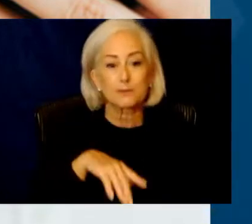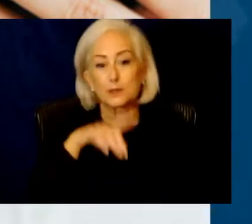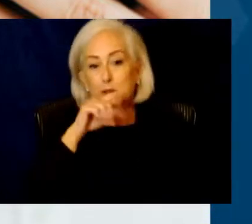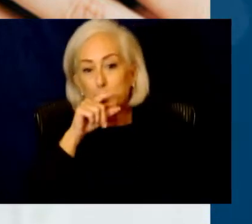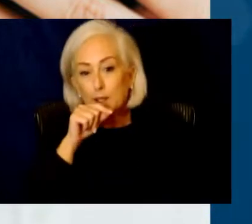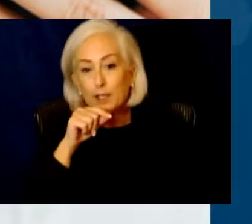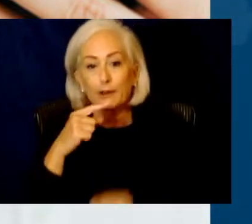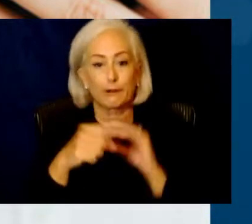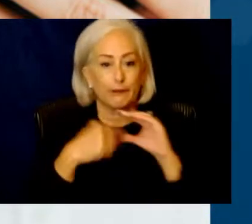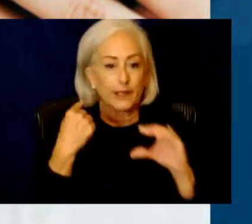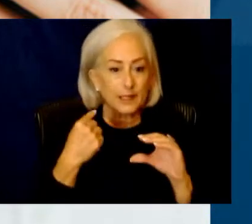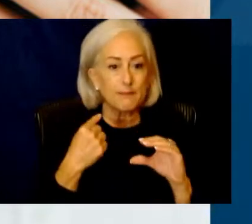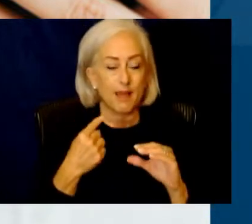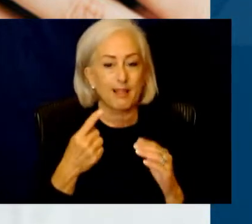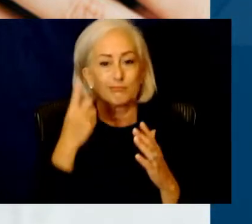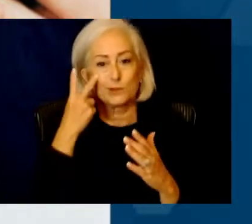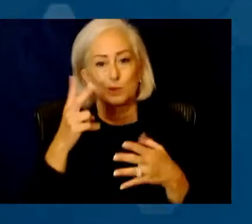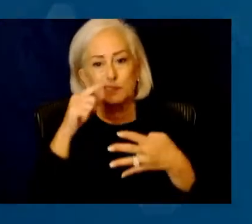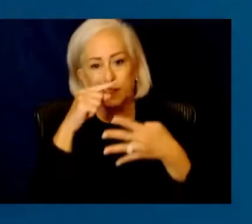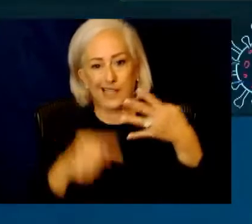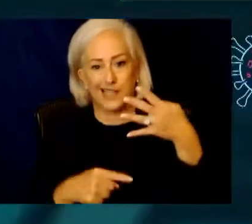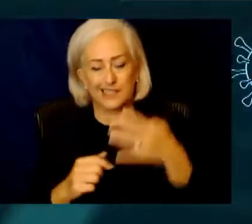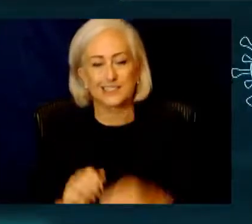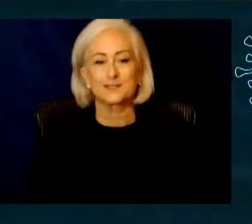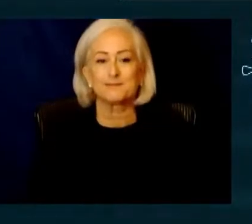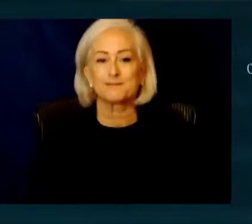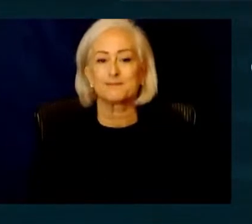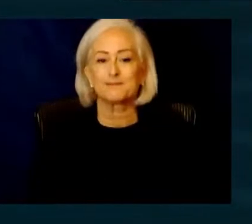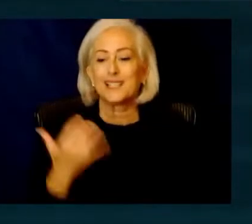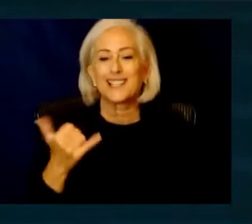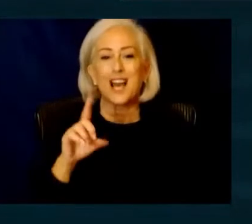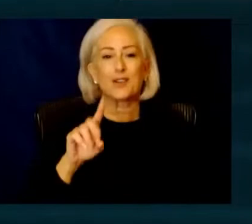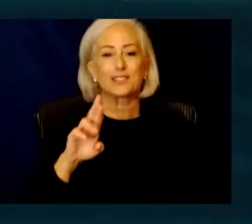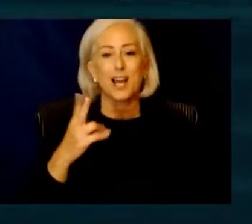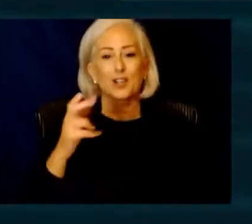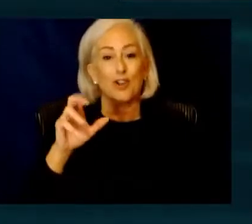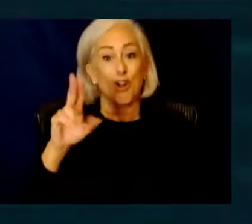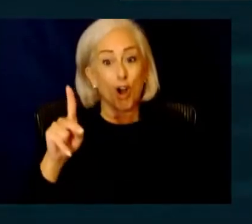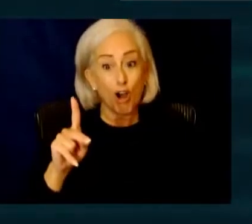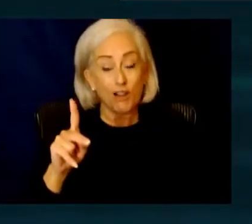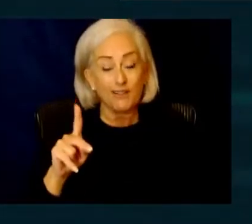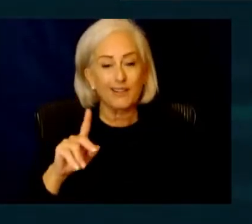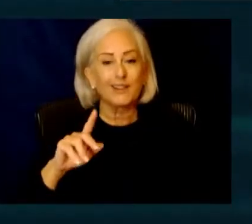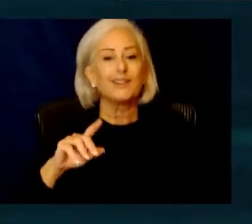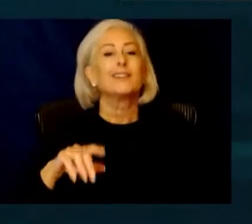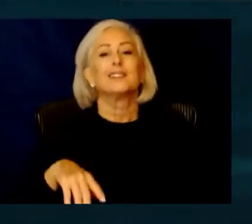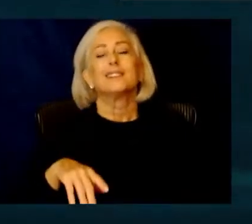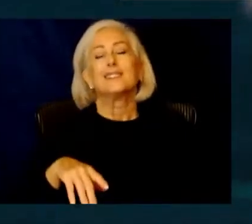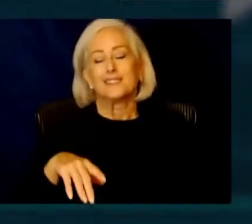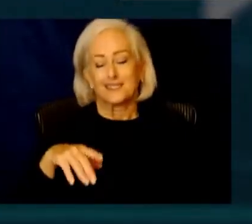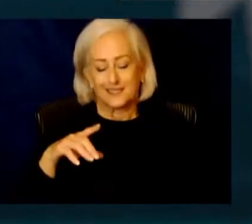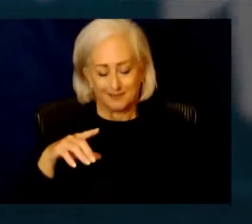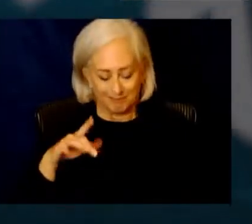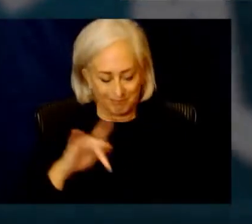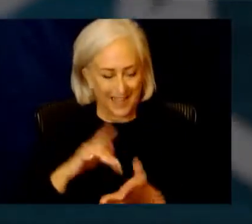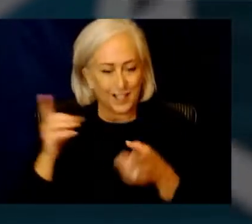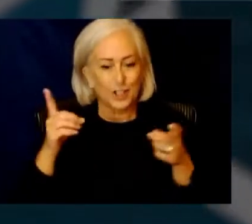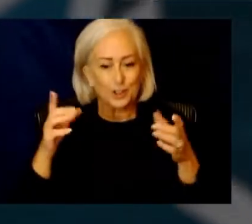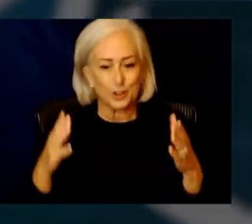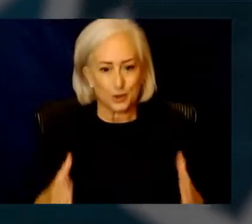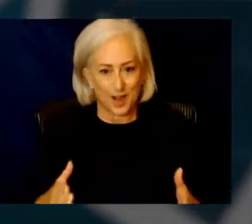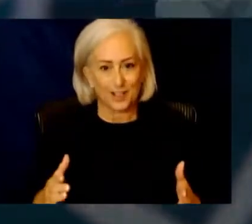here on your screen. But first, Dr. Dana Hawkinson, Medical Director of Infection Prevention Control and ID Specialist here, joins us with a COVID count